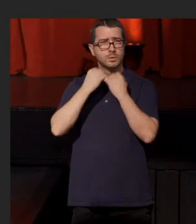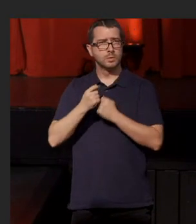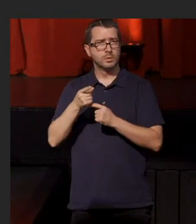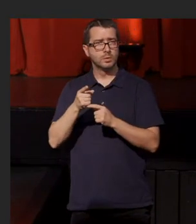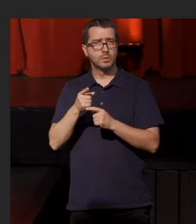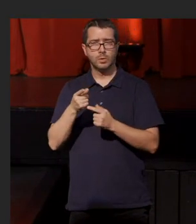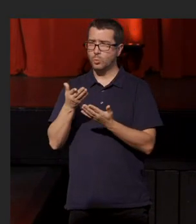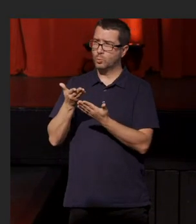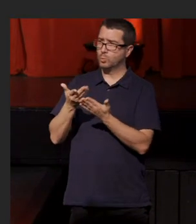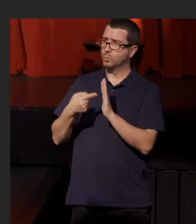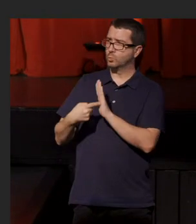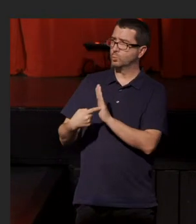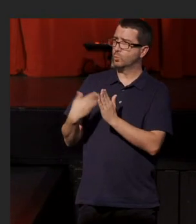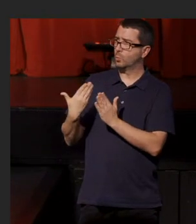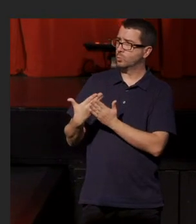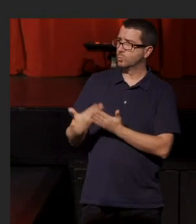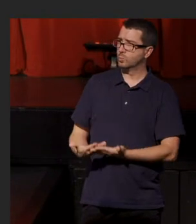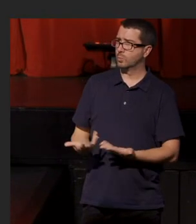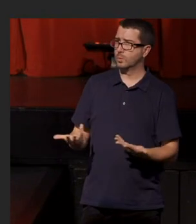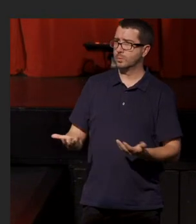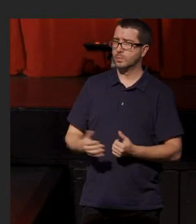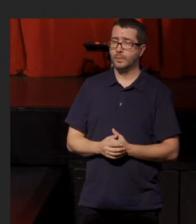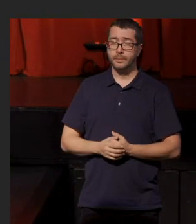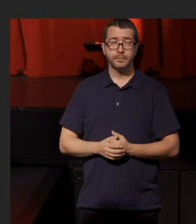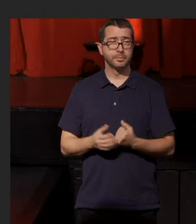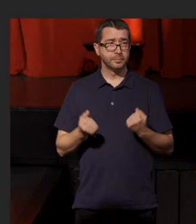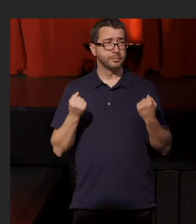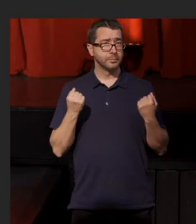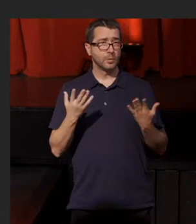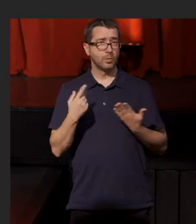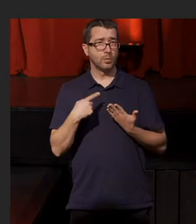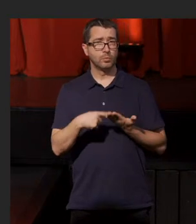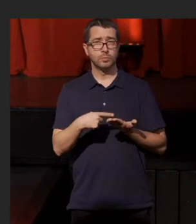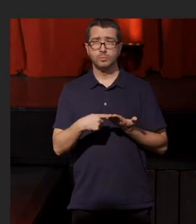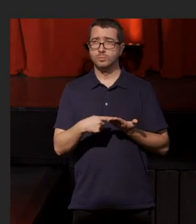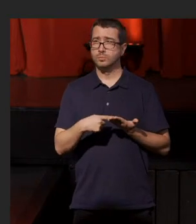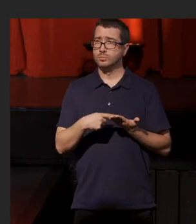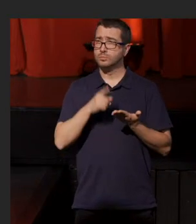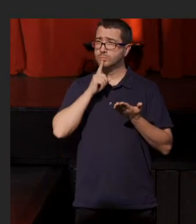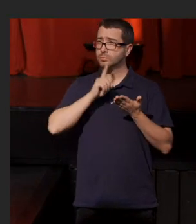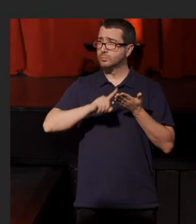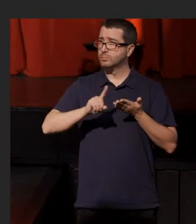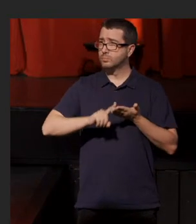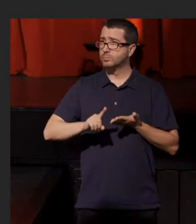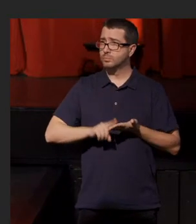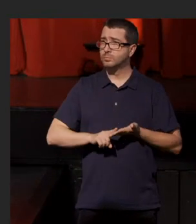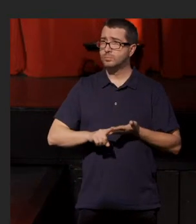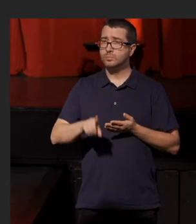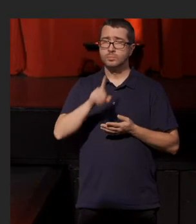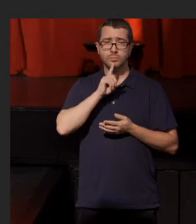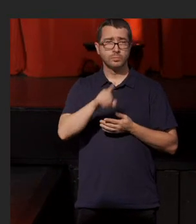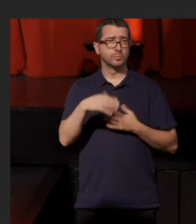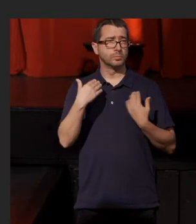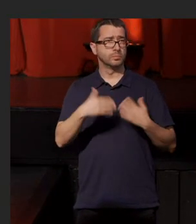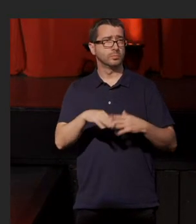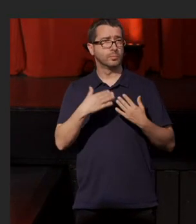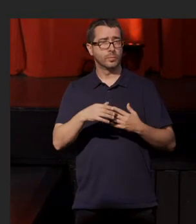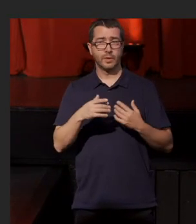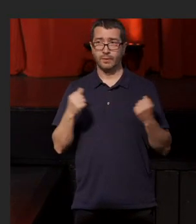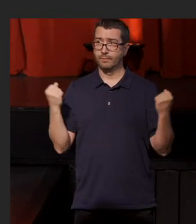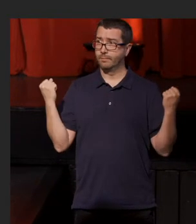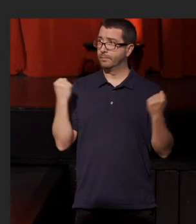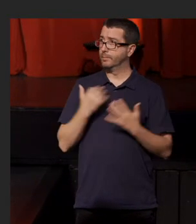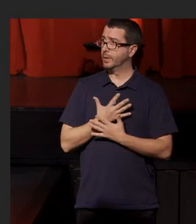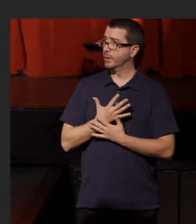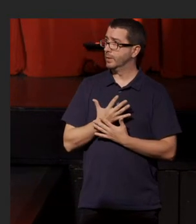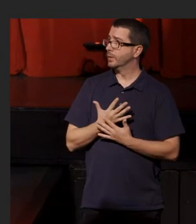So a lot of the research into echo chambers shows that it's pretty overstated. We have this fear that we're going